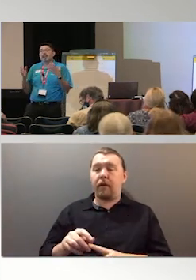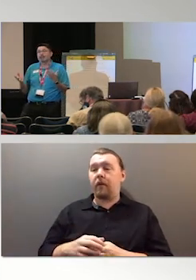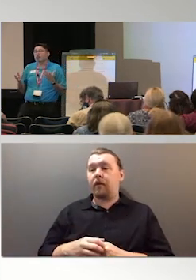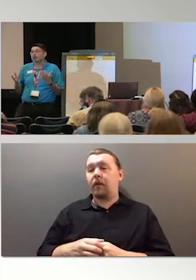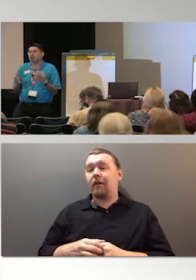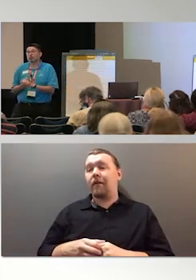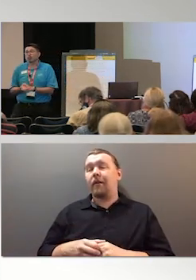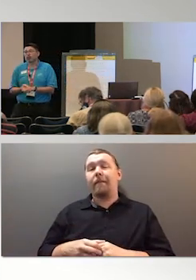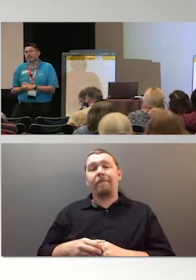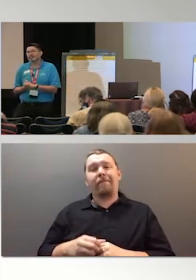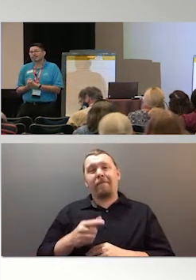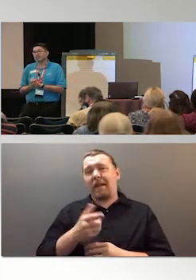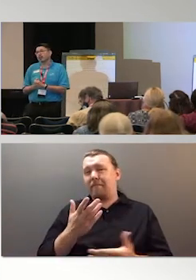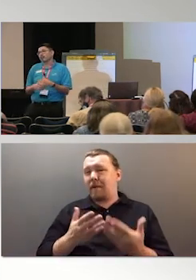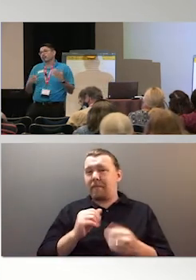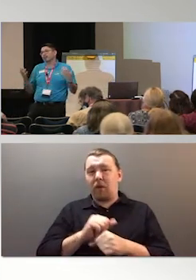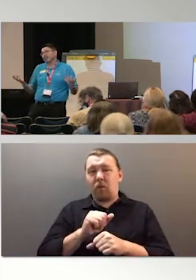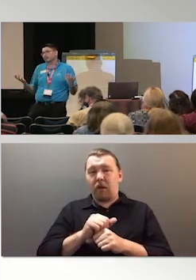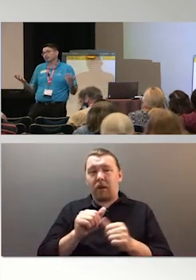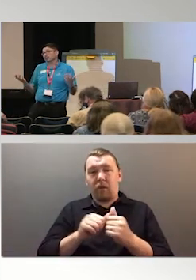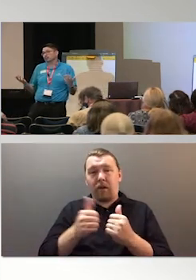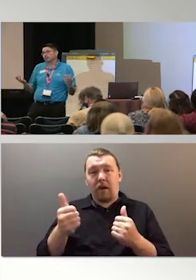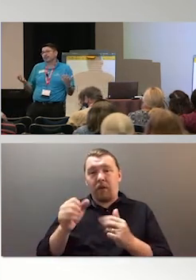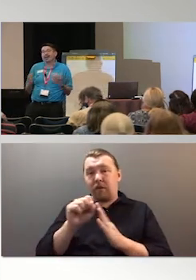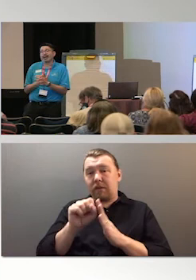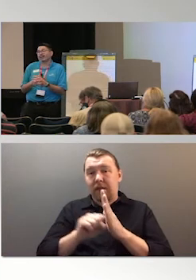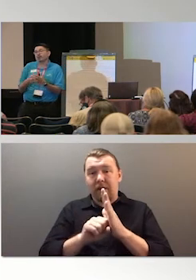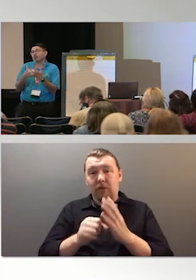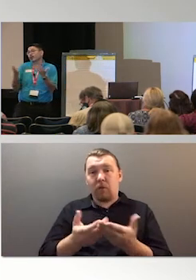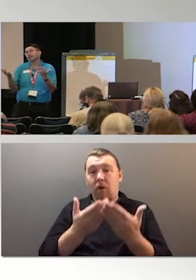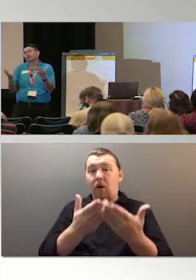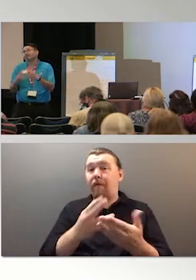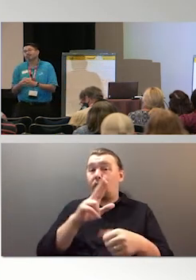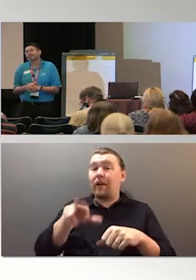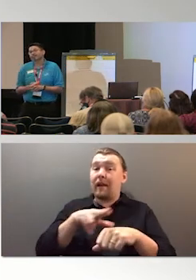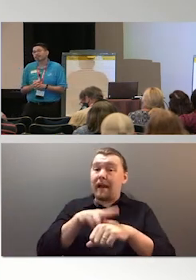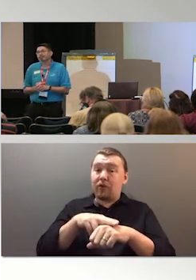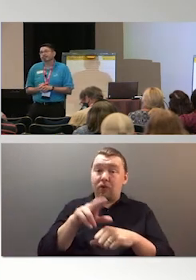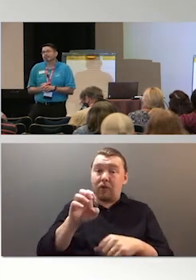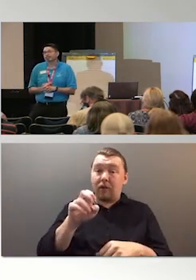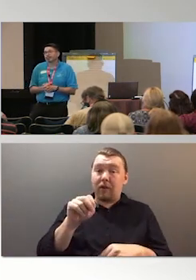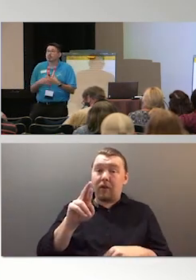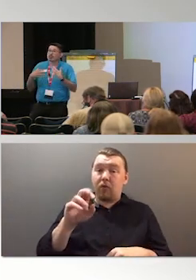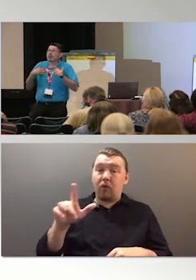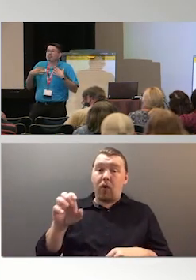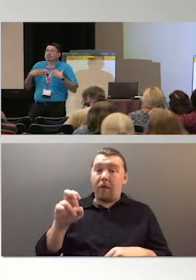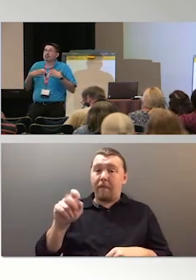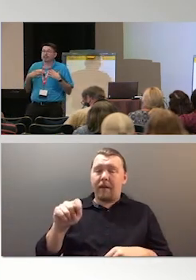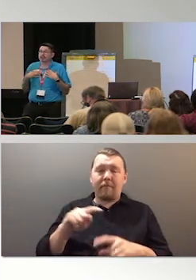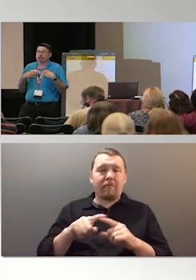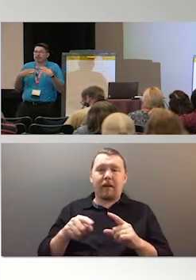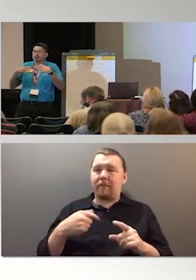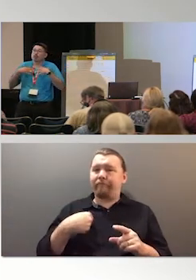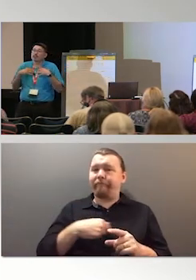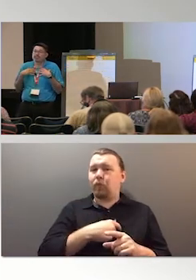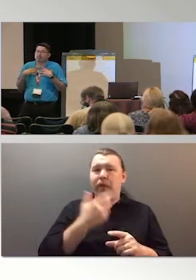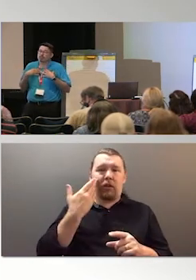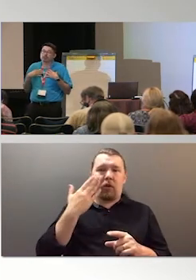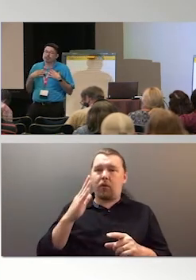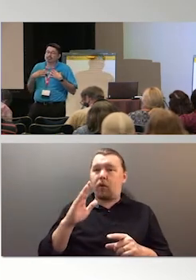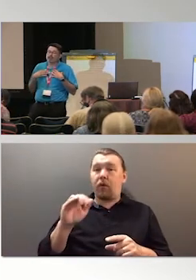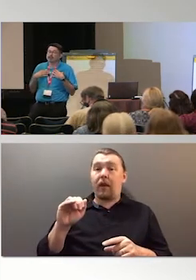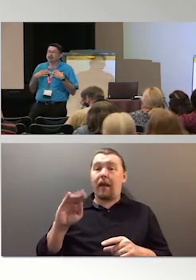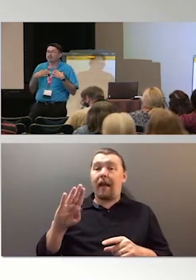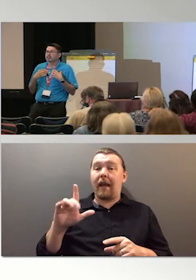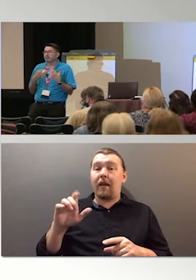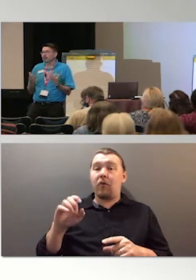they may be working with one of the states that offer a national enrollment. I don't know. But we're not directly. Florida's ABLE program